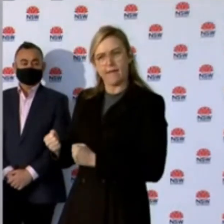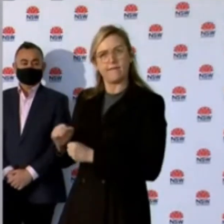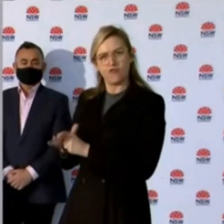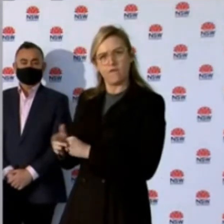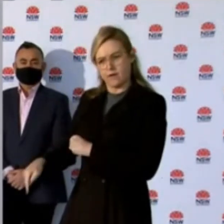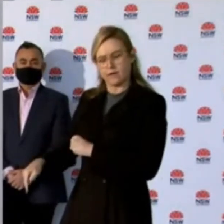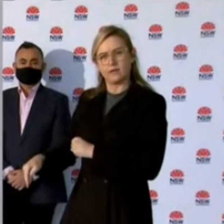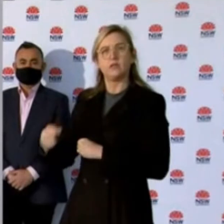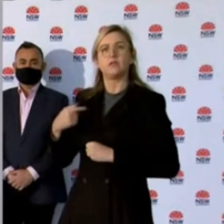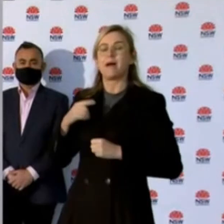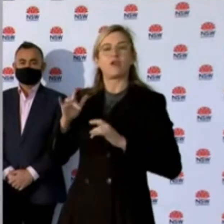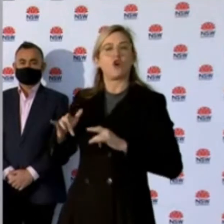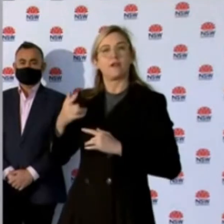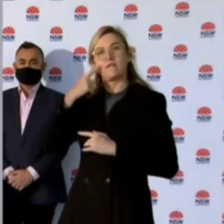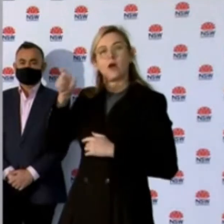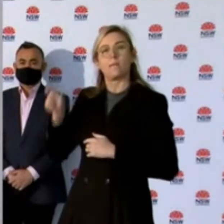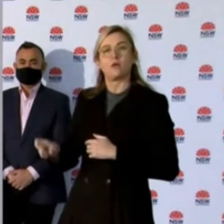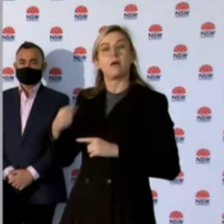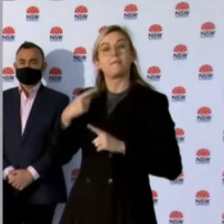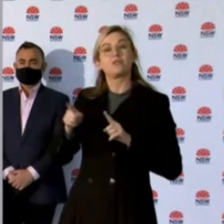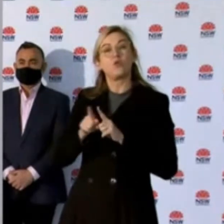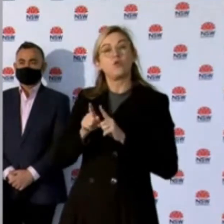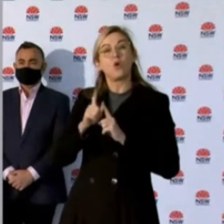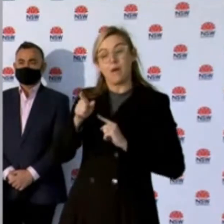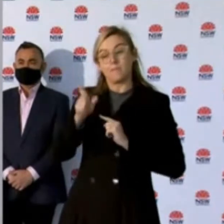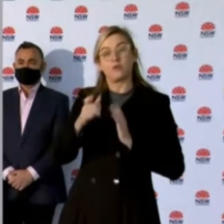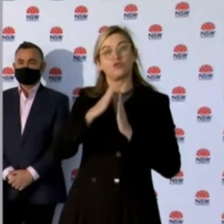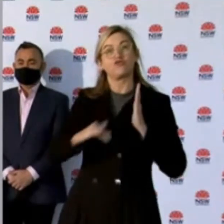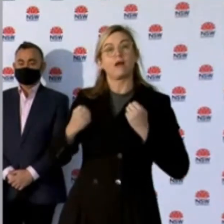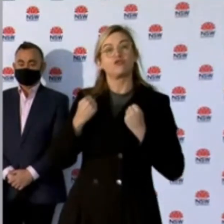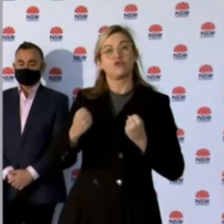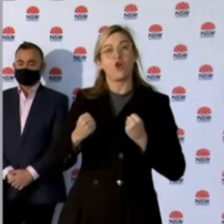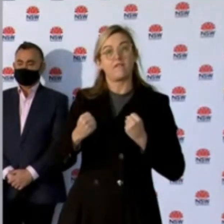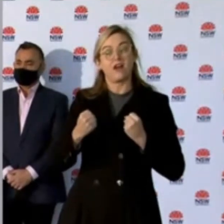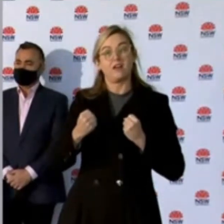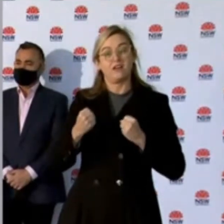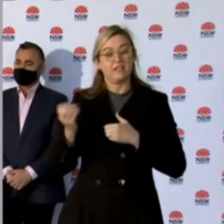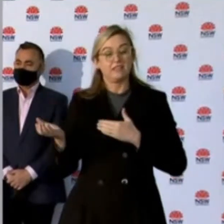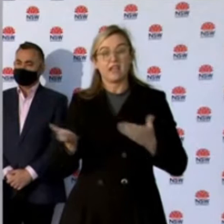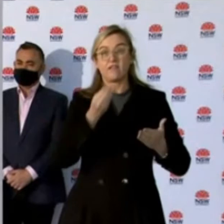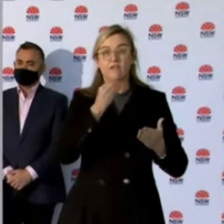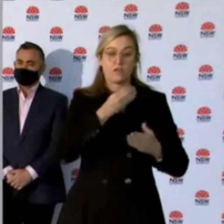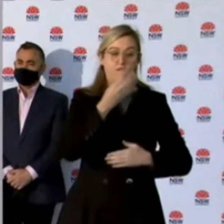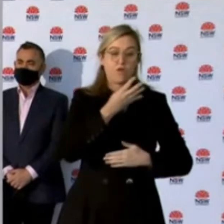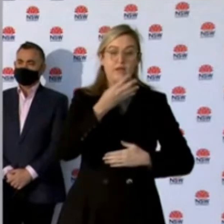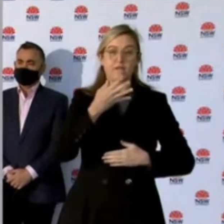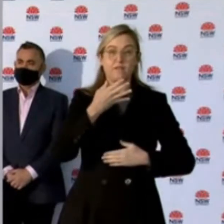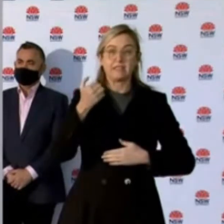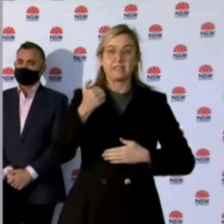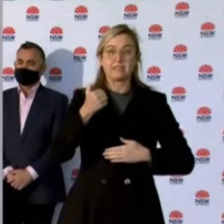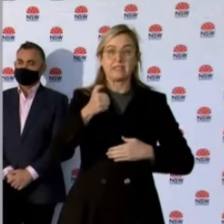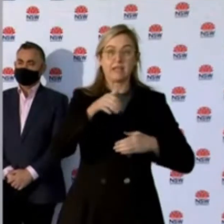know that a truck driver delivered pet food on the 13th, 14th, 15th and 16th to a depot